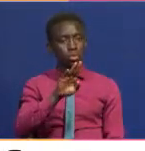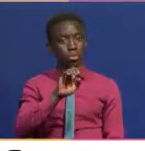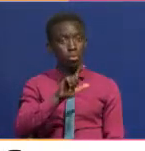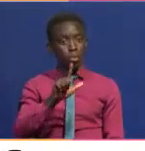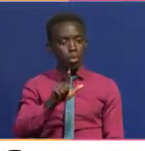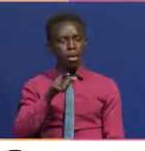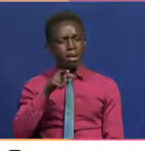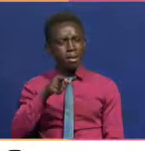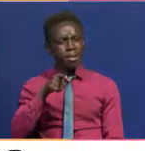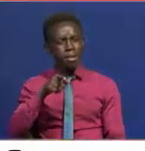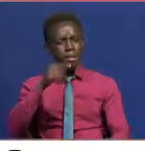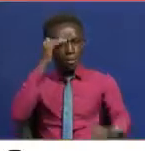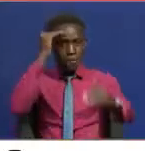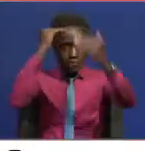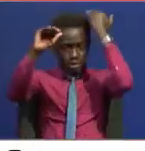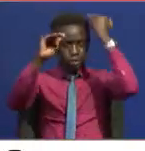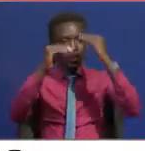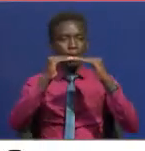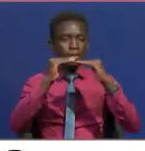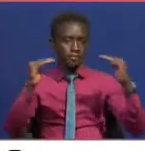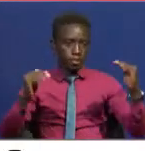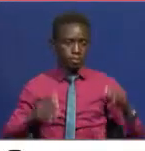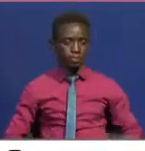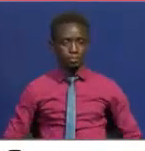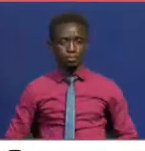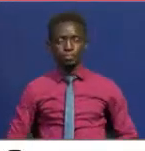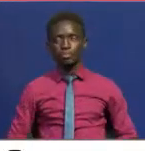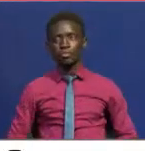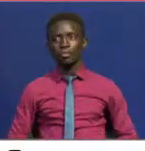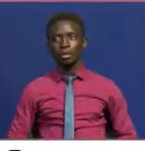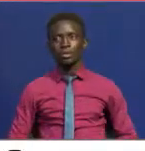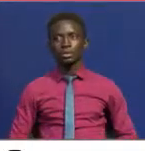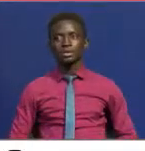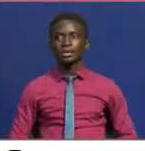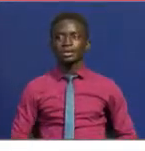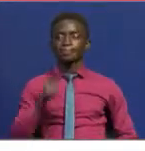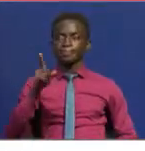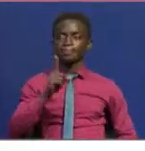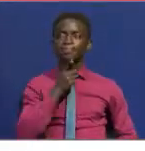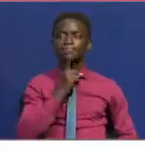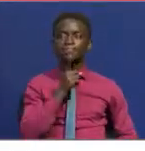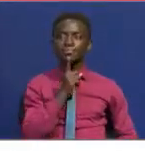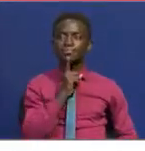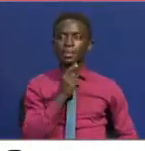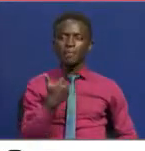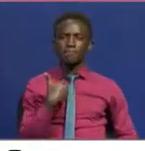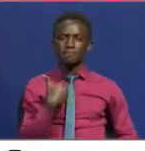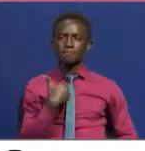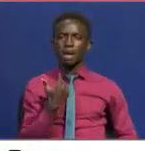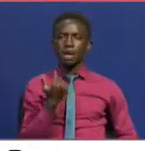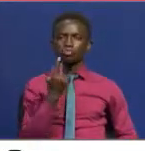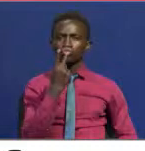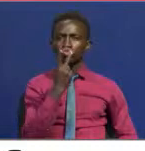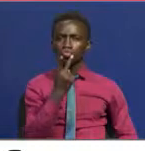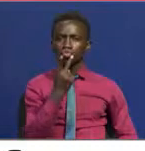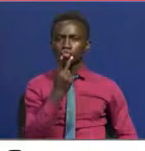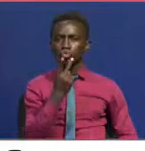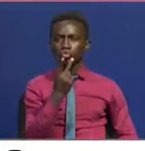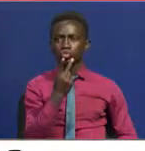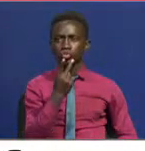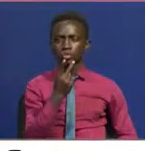Yeah. Well, let's talk about this because he's mentioned having 2 courts